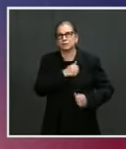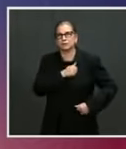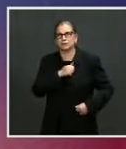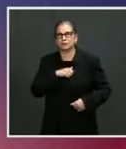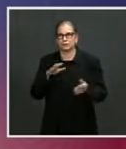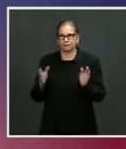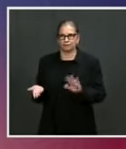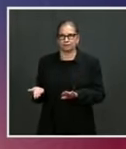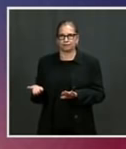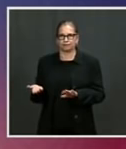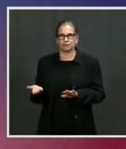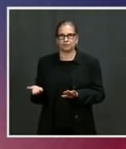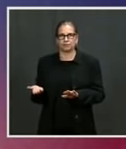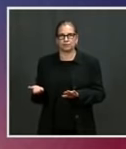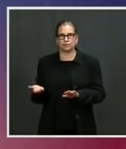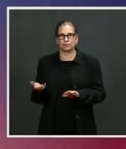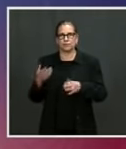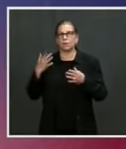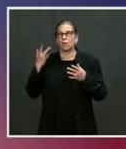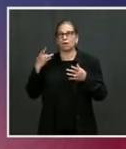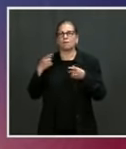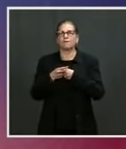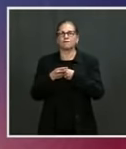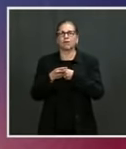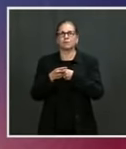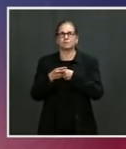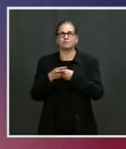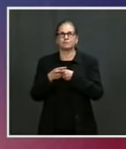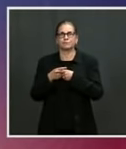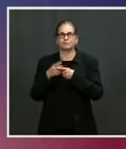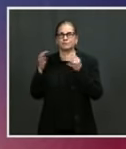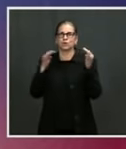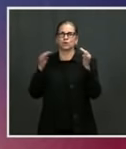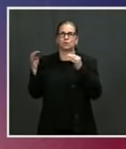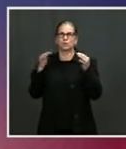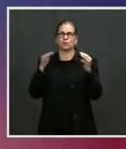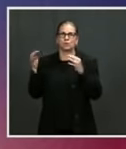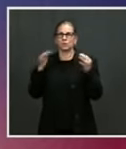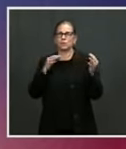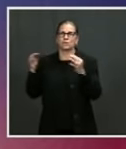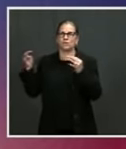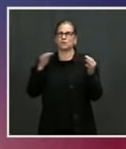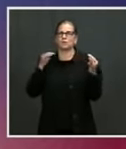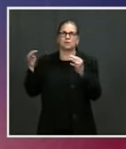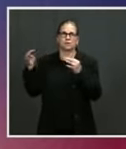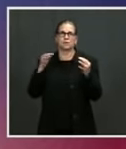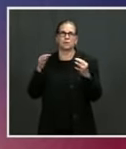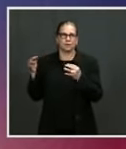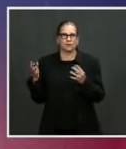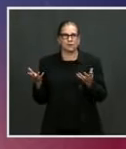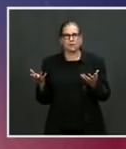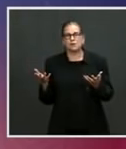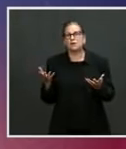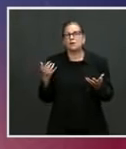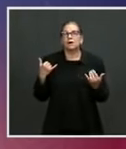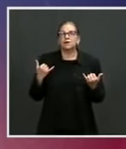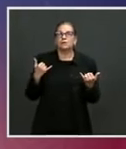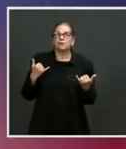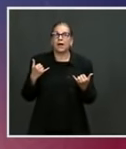conflicts. And on this Memorial Day, we honor their legacy and their